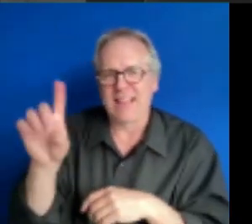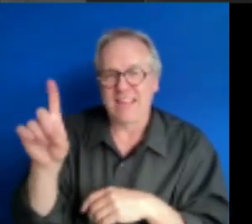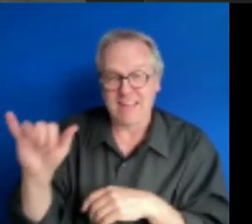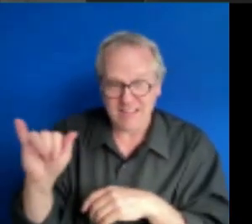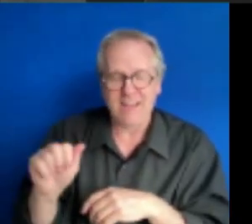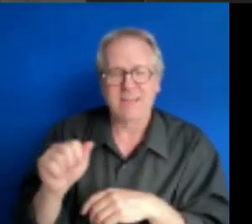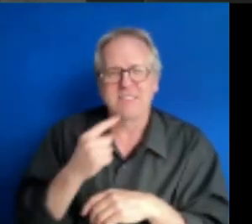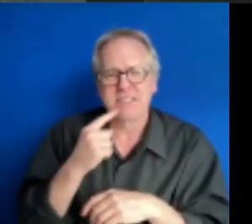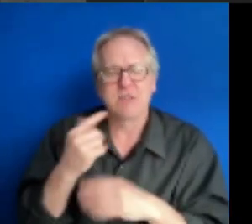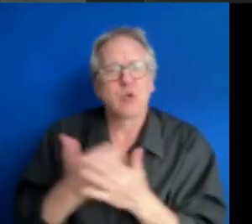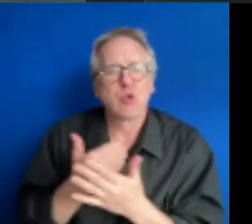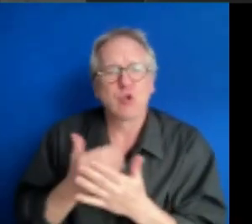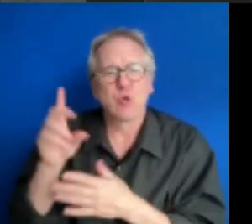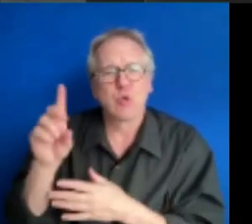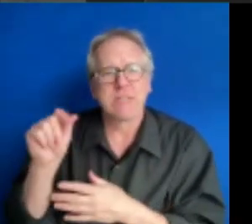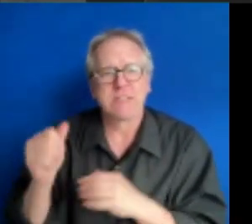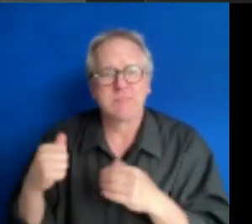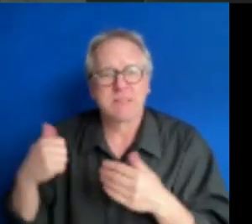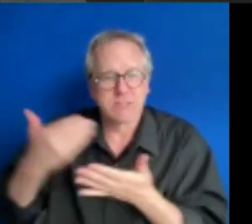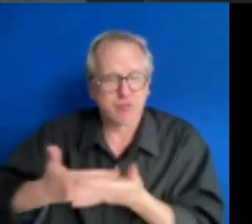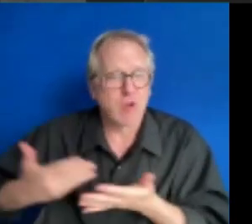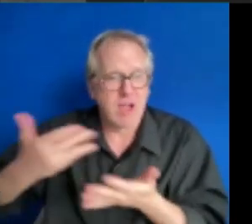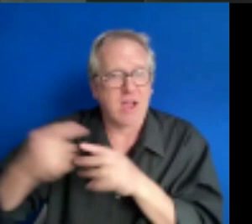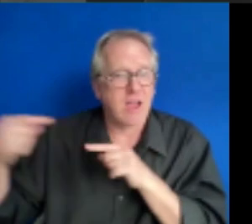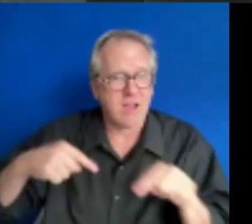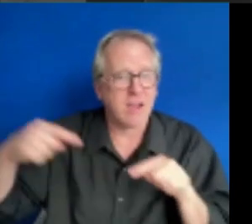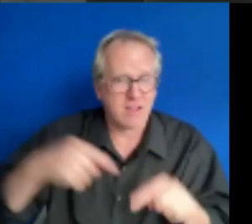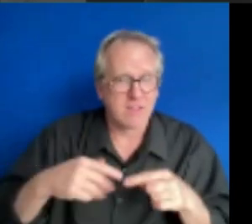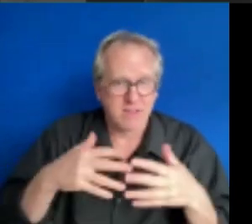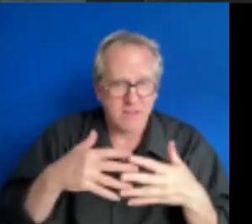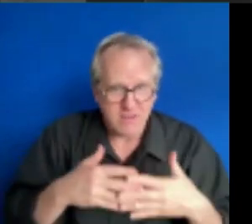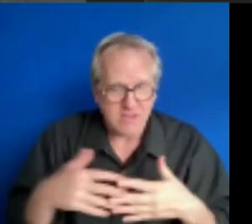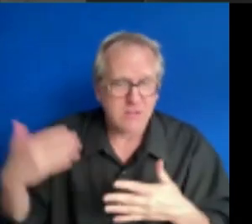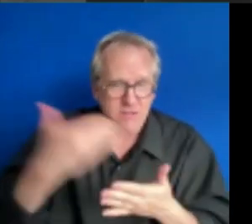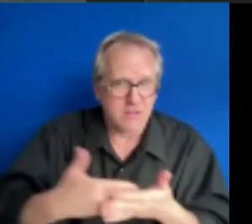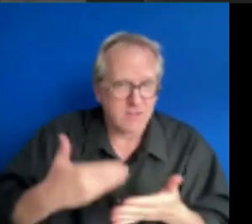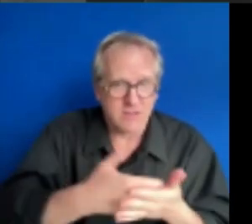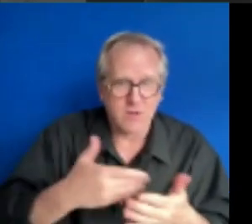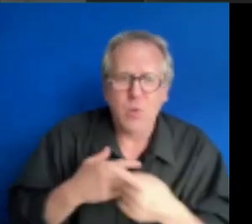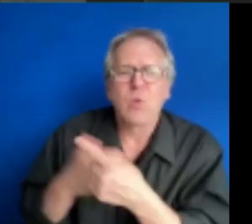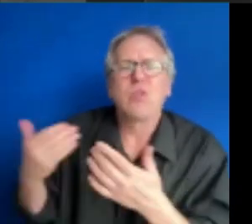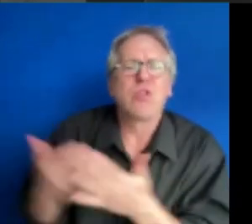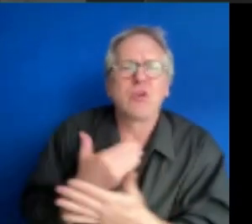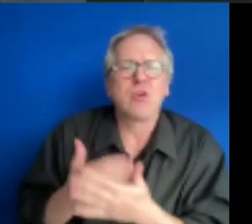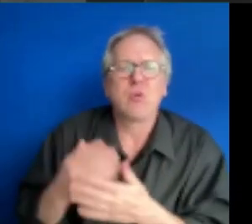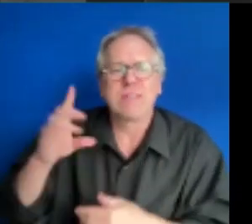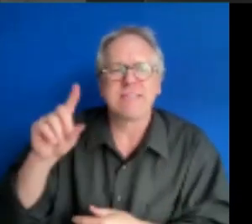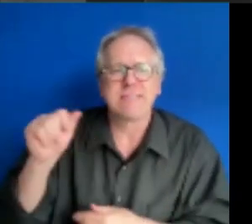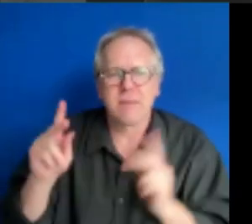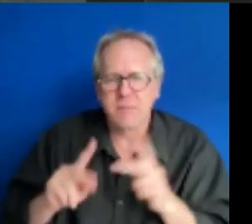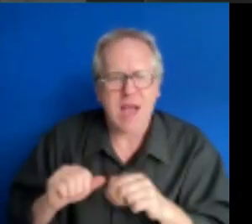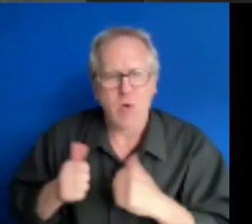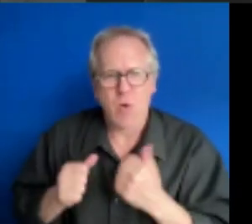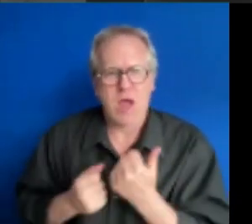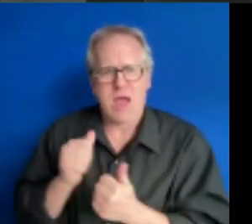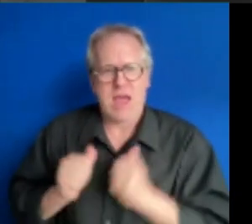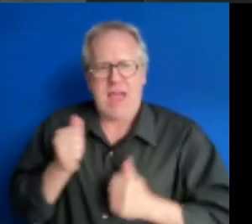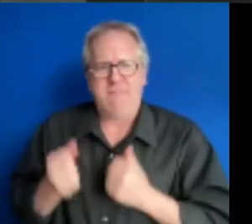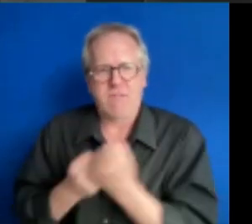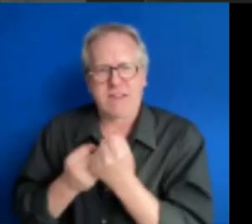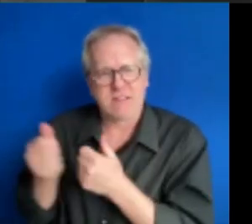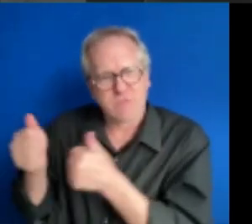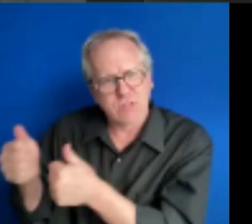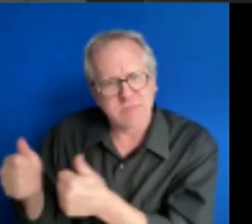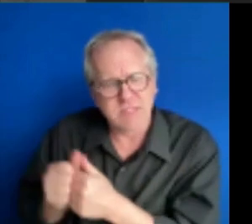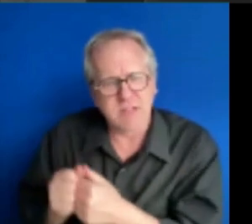new disabilities arrive in the U.S., what advice do you have for the newly disabled to advocate for themselves when the